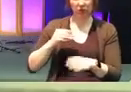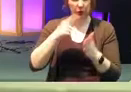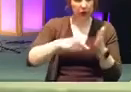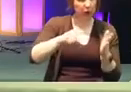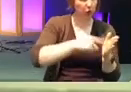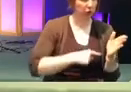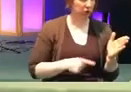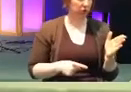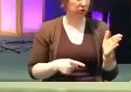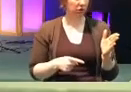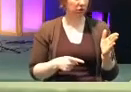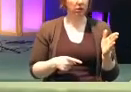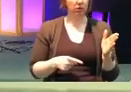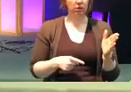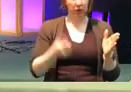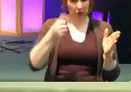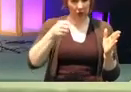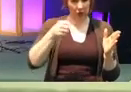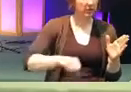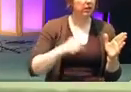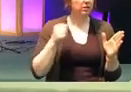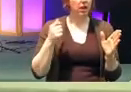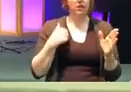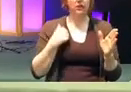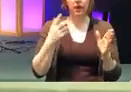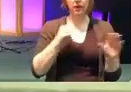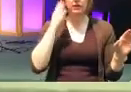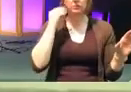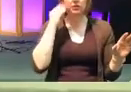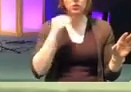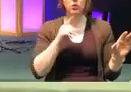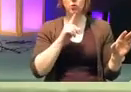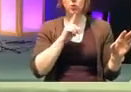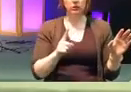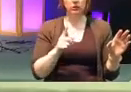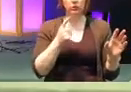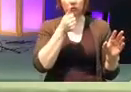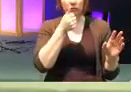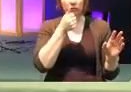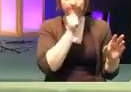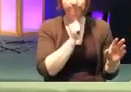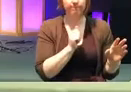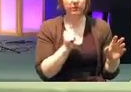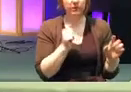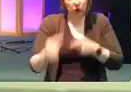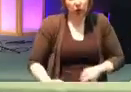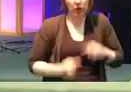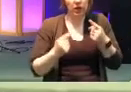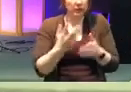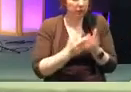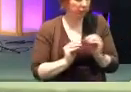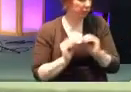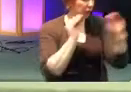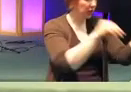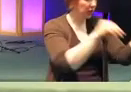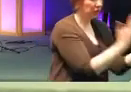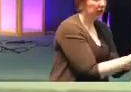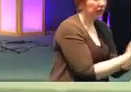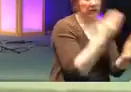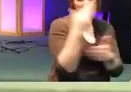persecution. They began to experience some incredible trials, and they were brought and they were thrown in jail, and some of them were